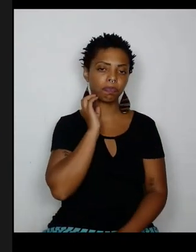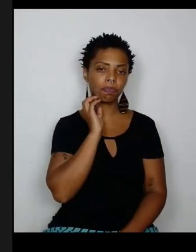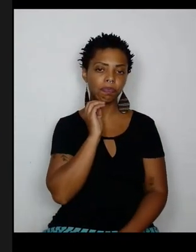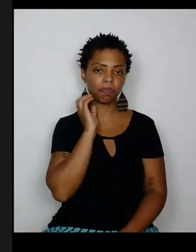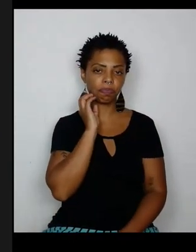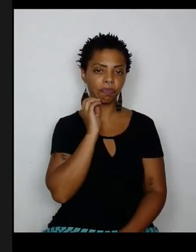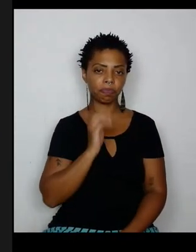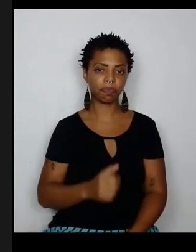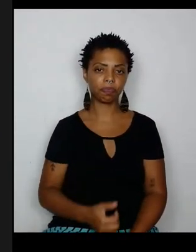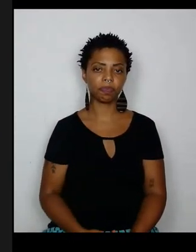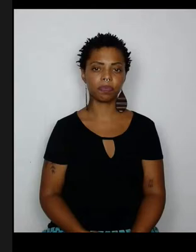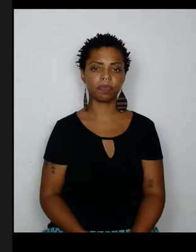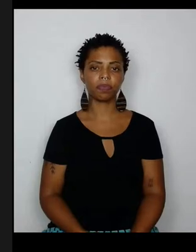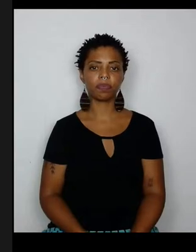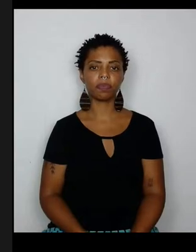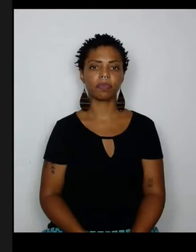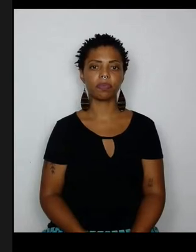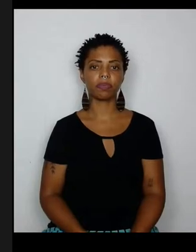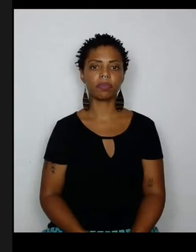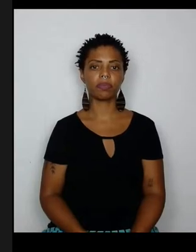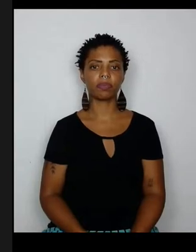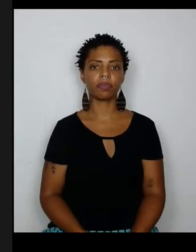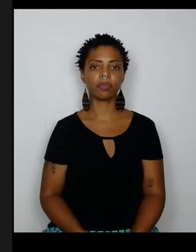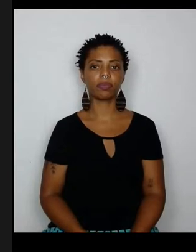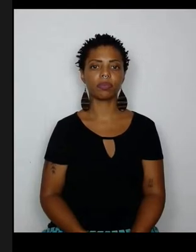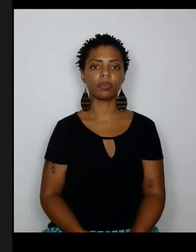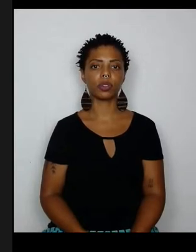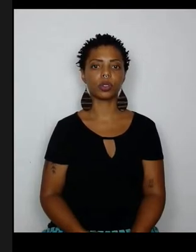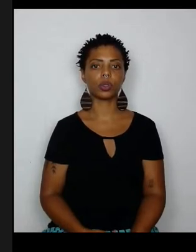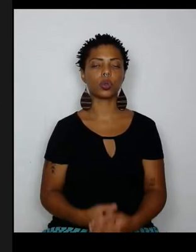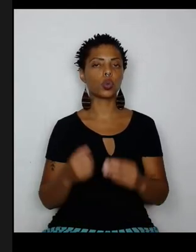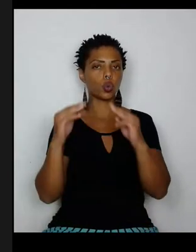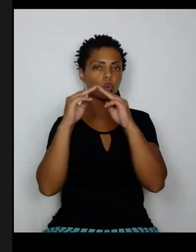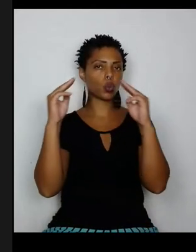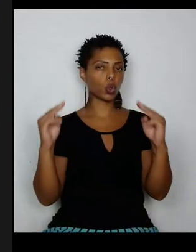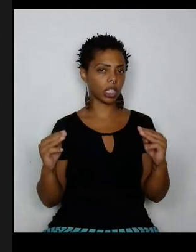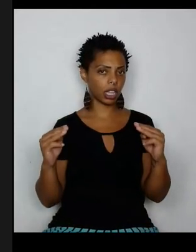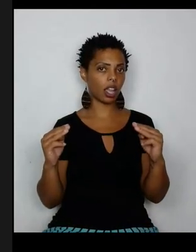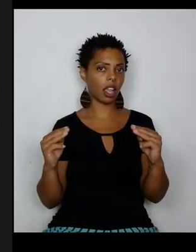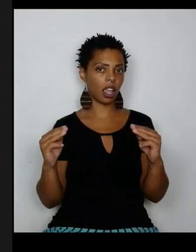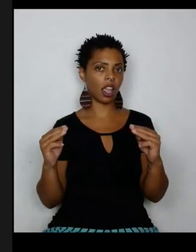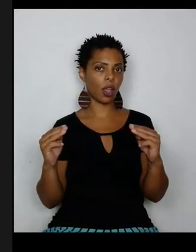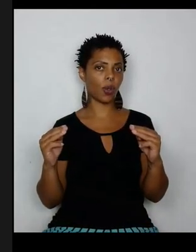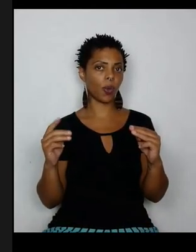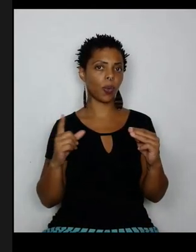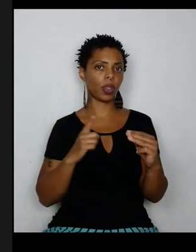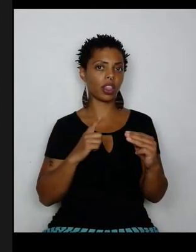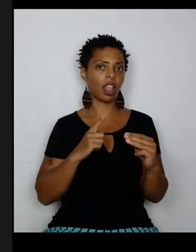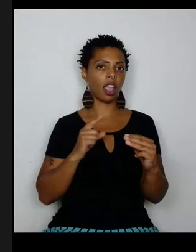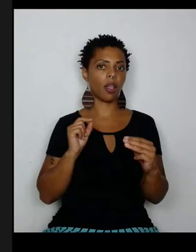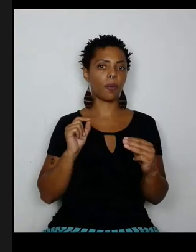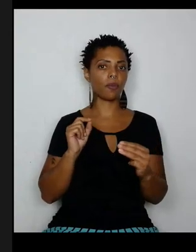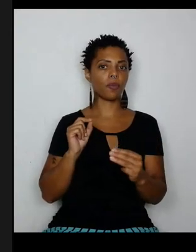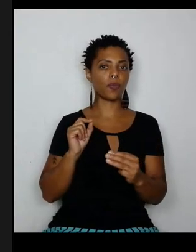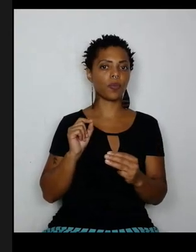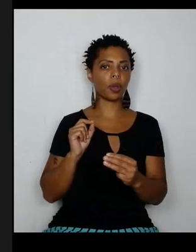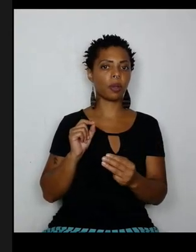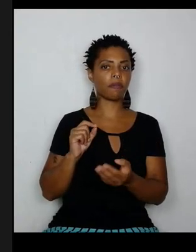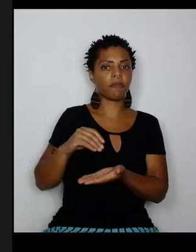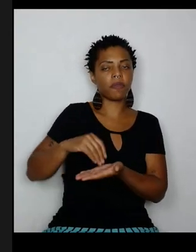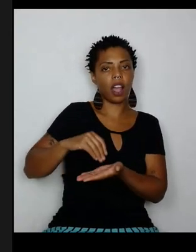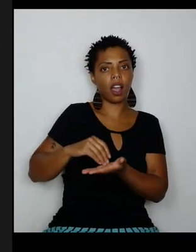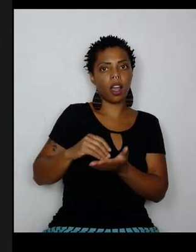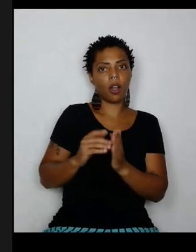this very big gap when the the last self-portrait i think that the lasso portrait was made